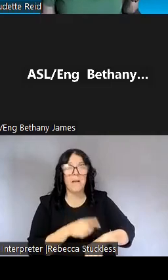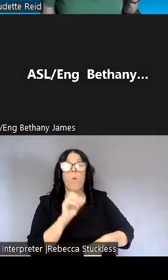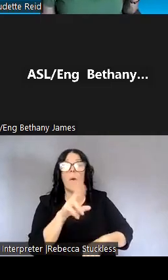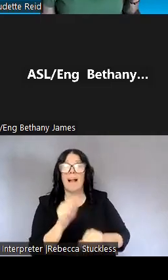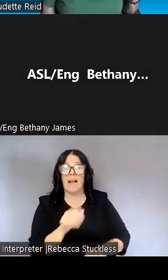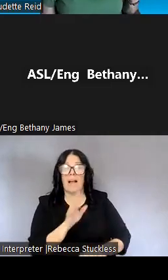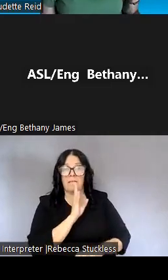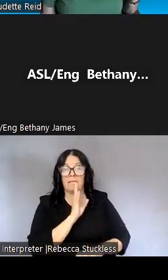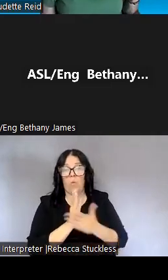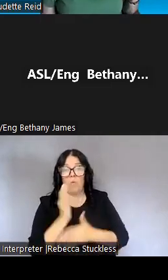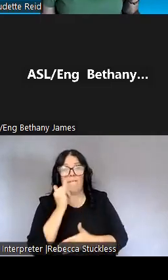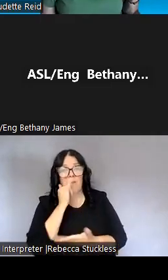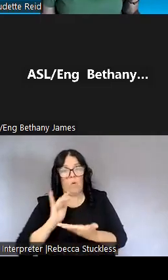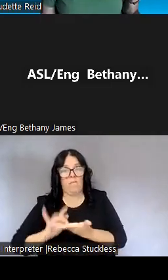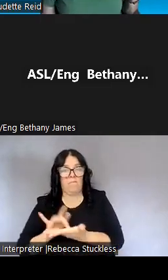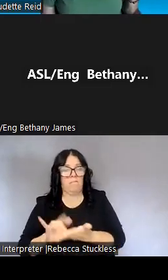your smartphone.